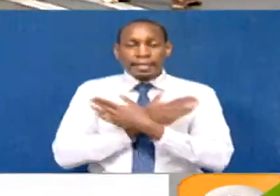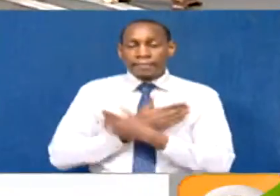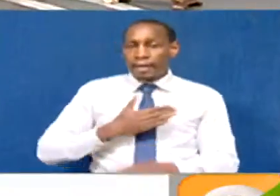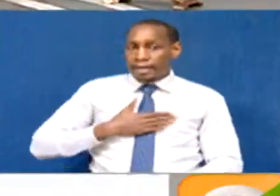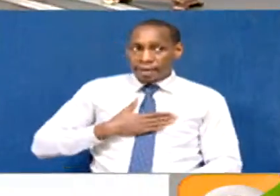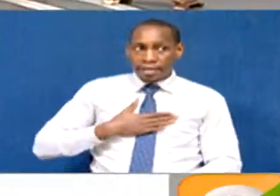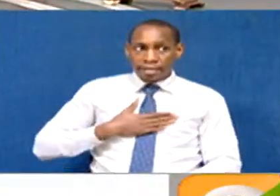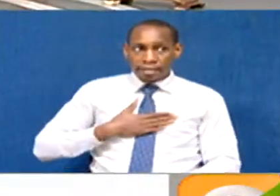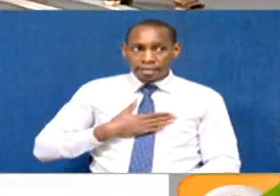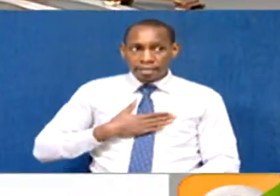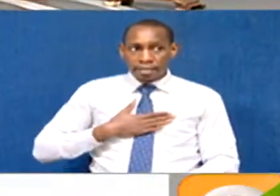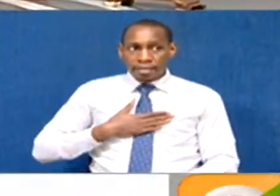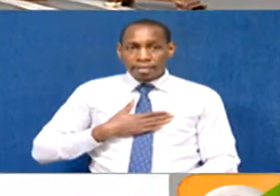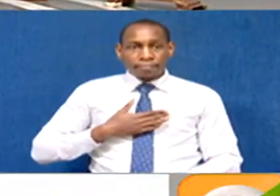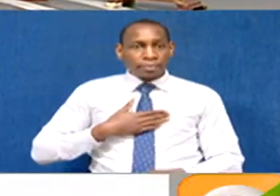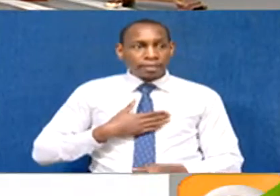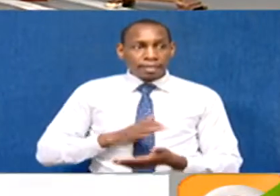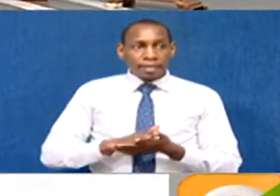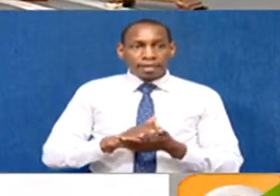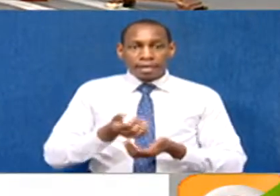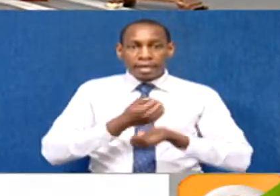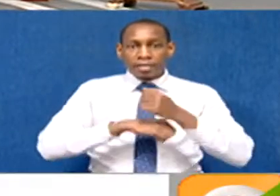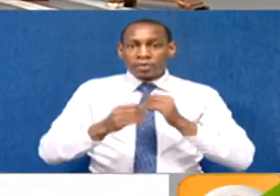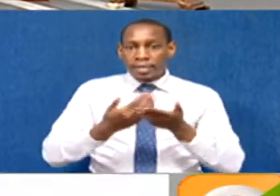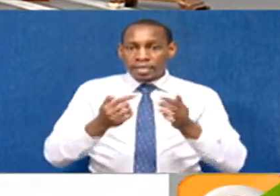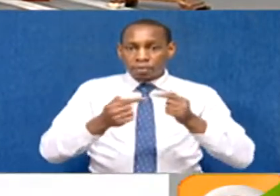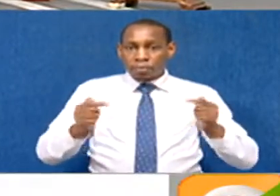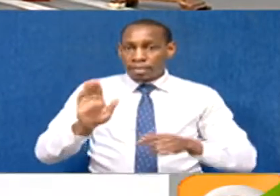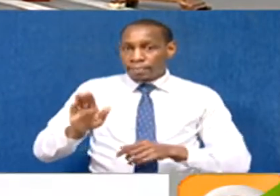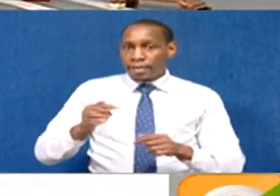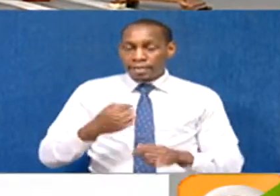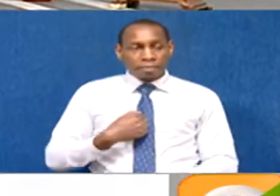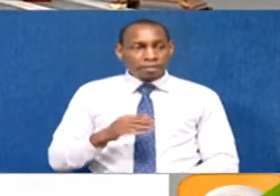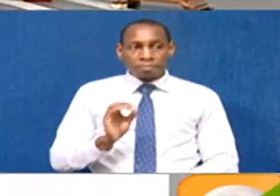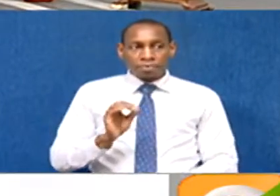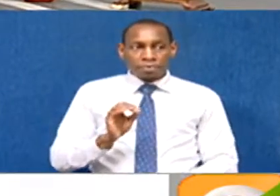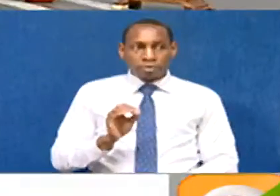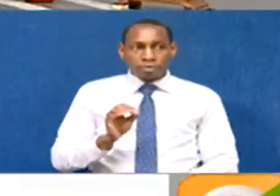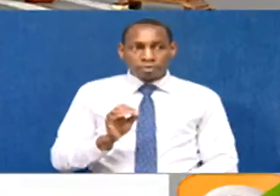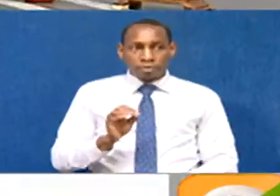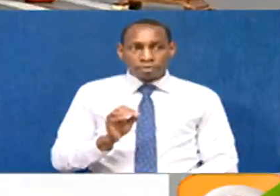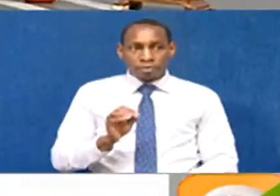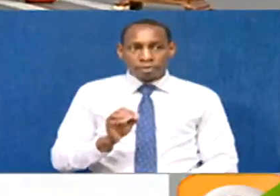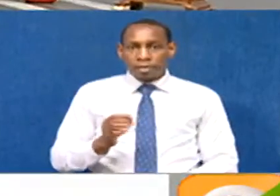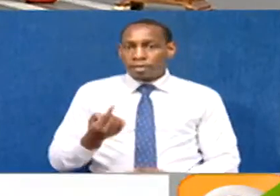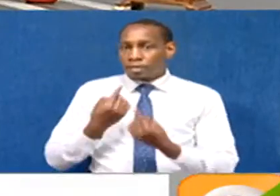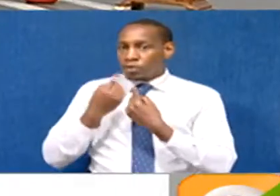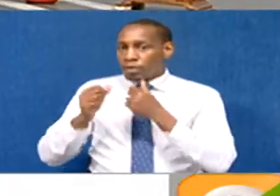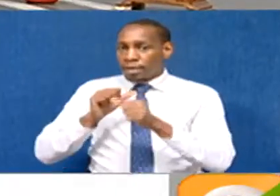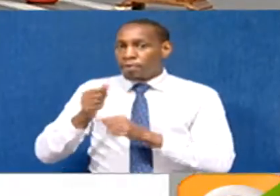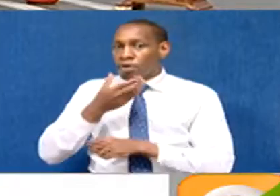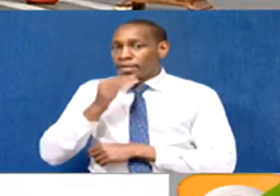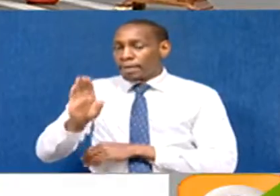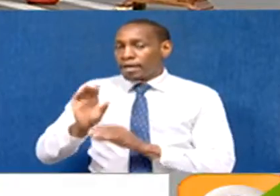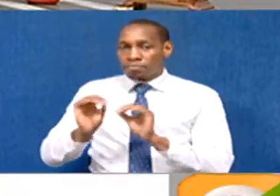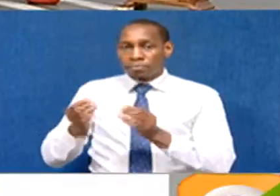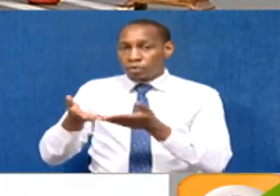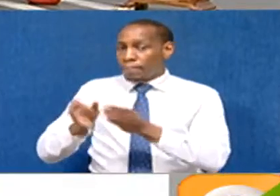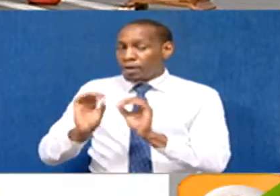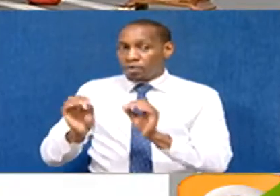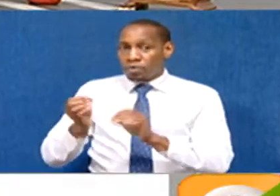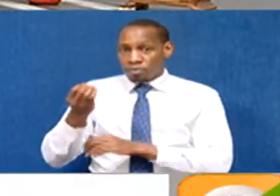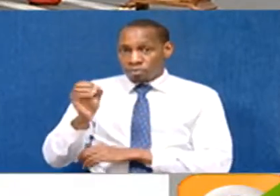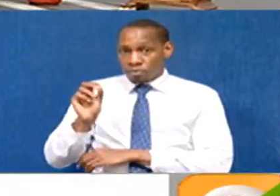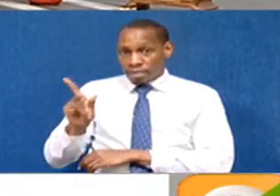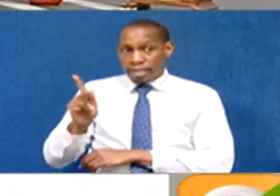your friend. He will not take any action against you or against me. Or against Lord. Yeah, but let's not talk about him because he's not here. No, you know,